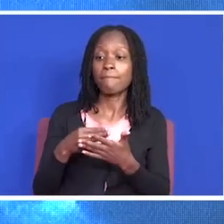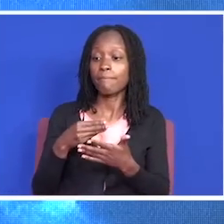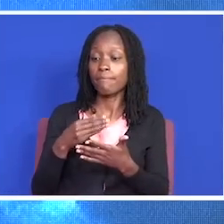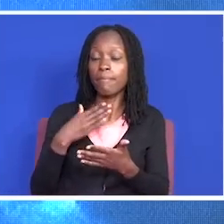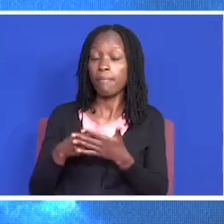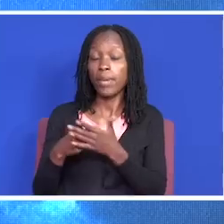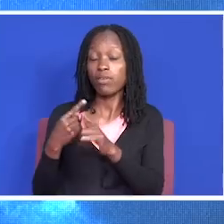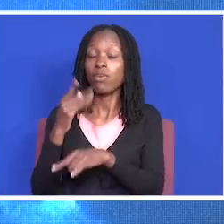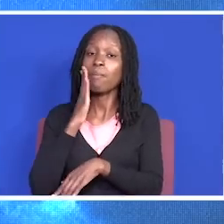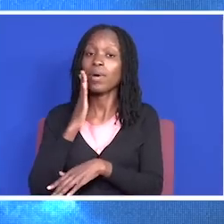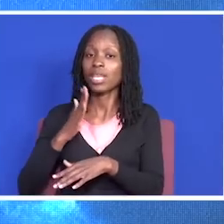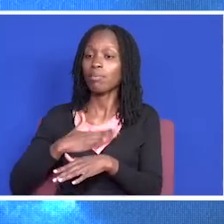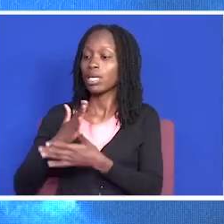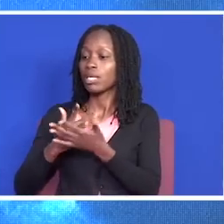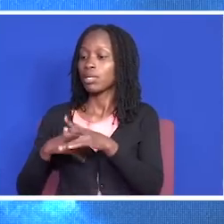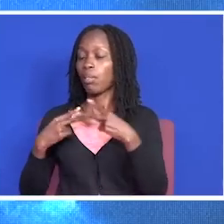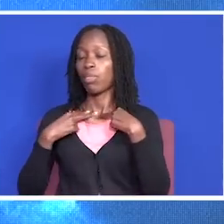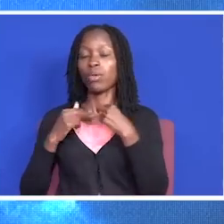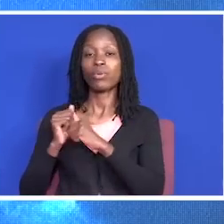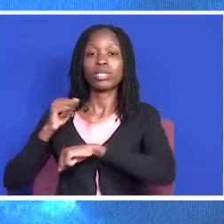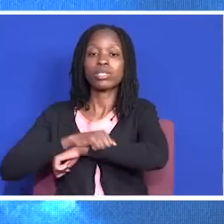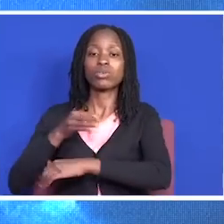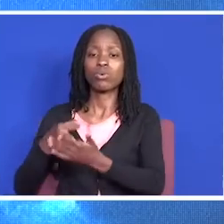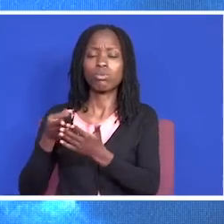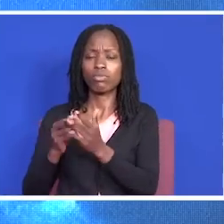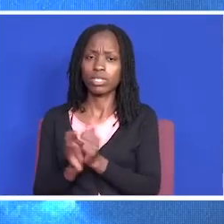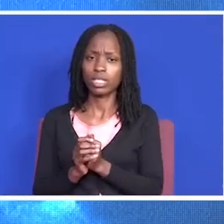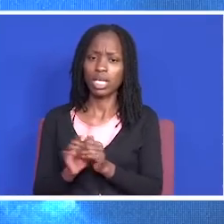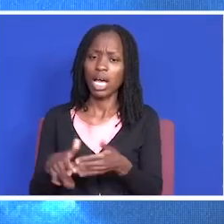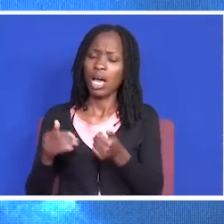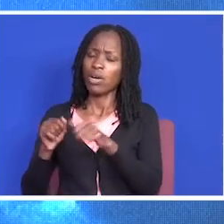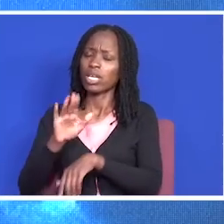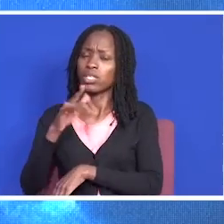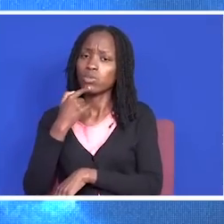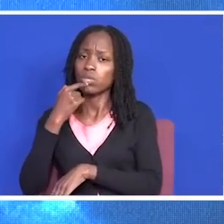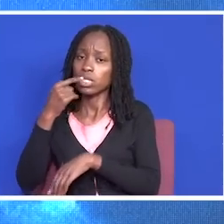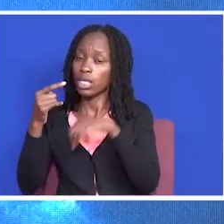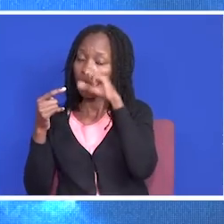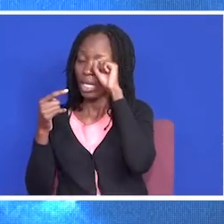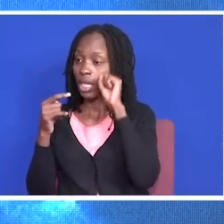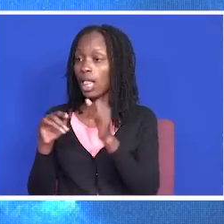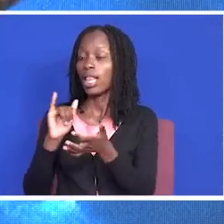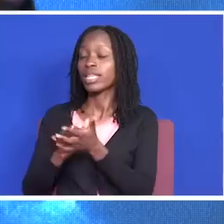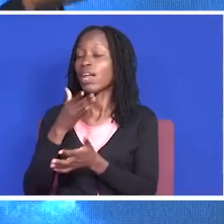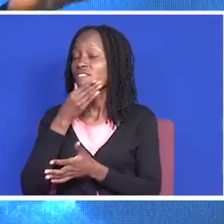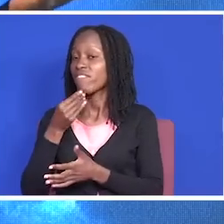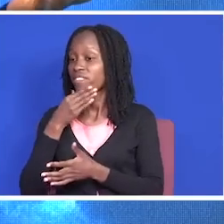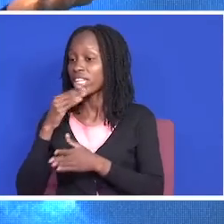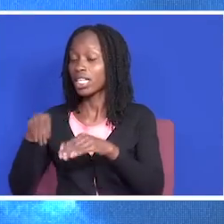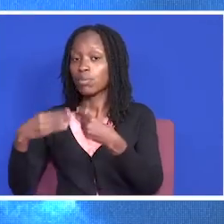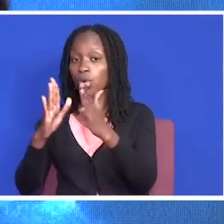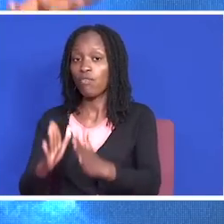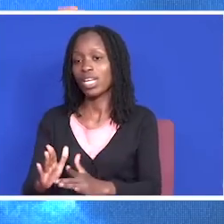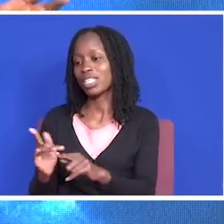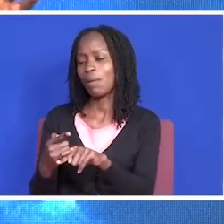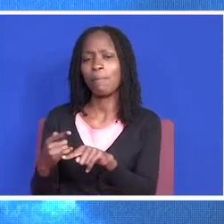without school fees. My friend, how could you in any way call men providers when